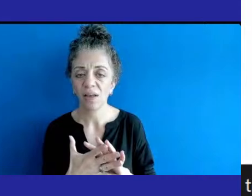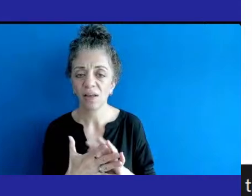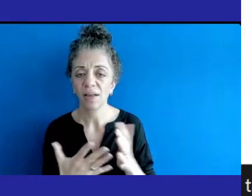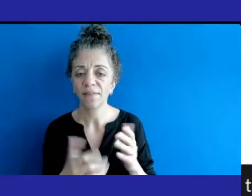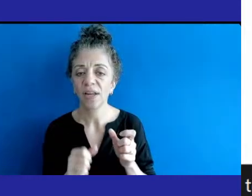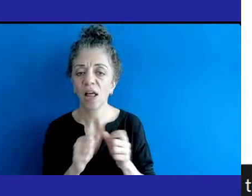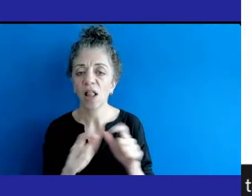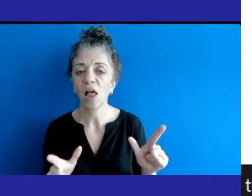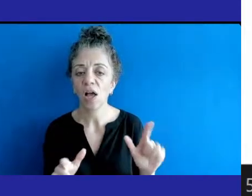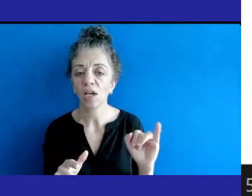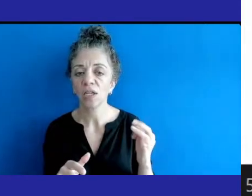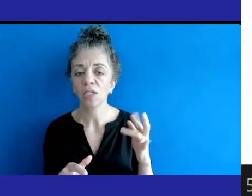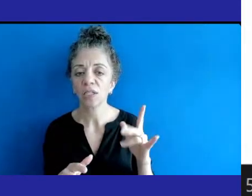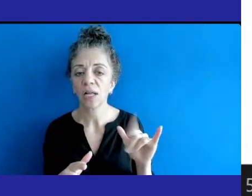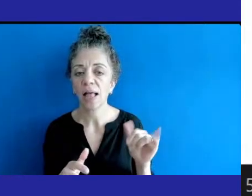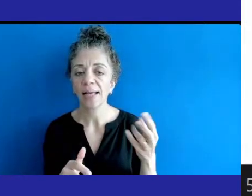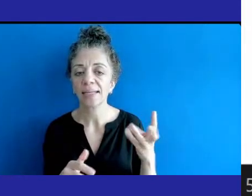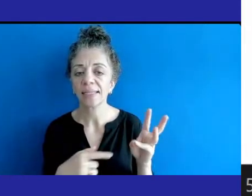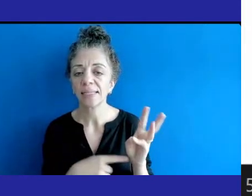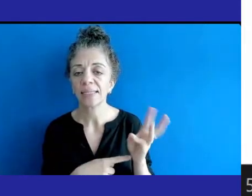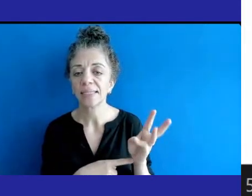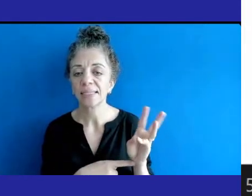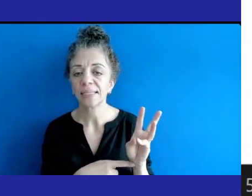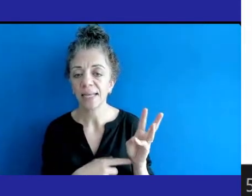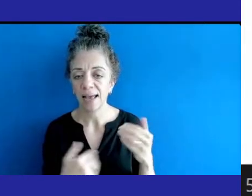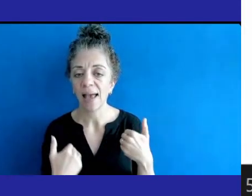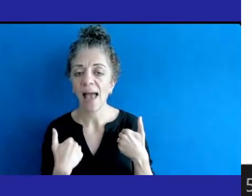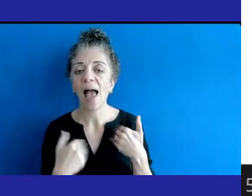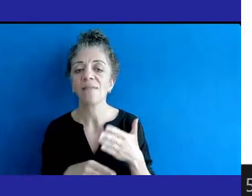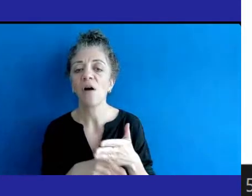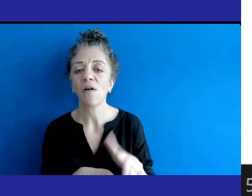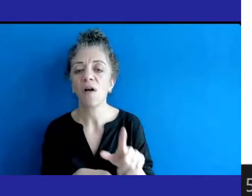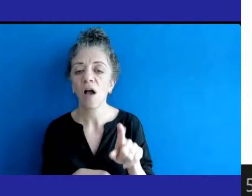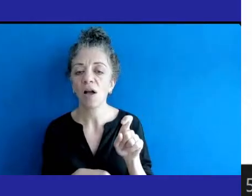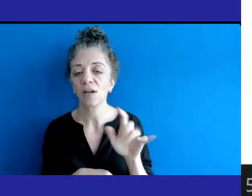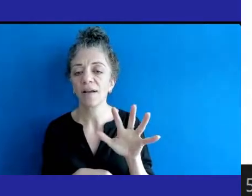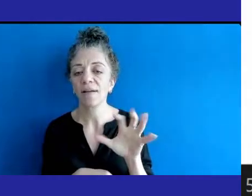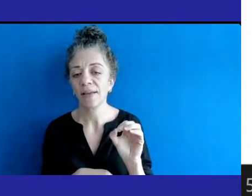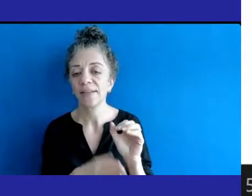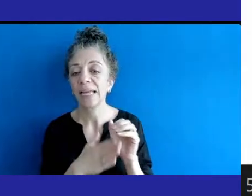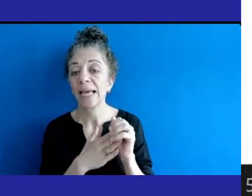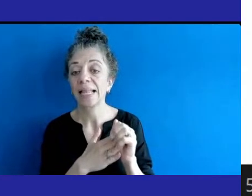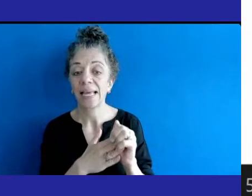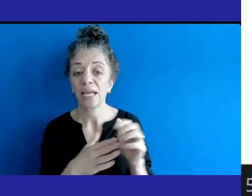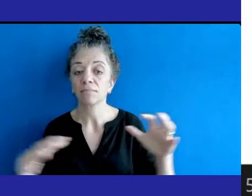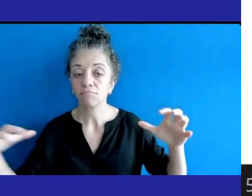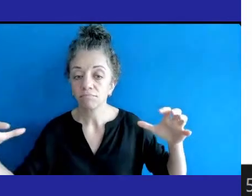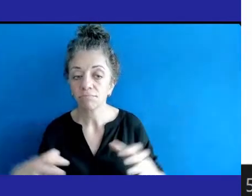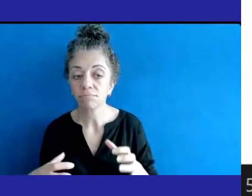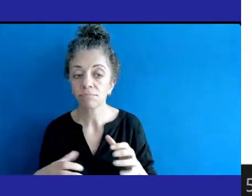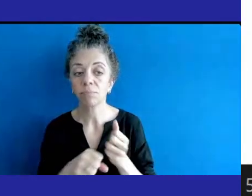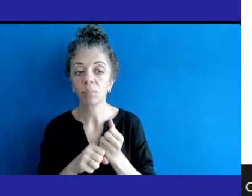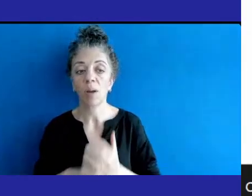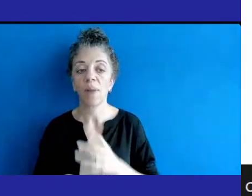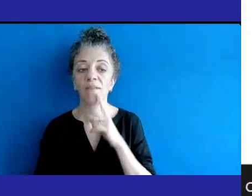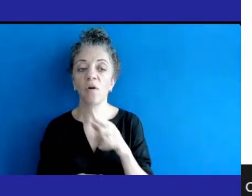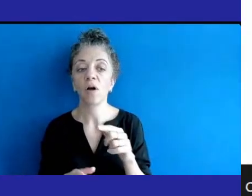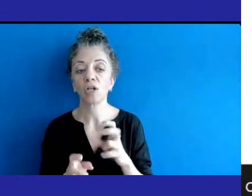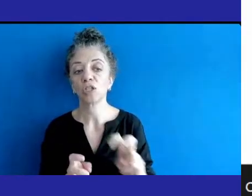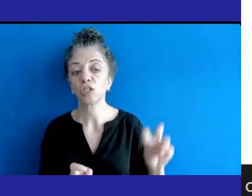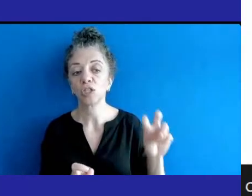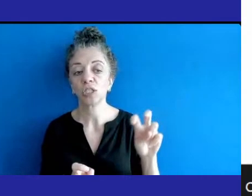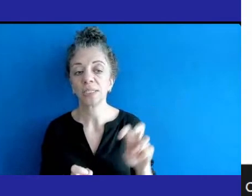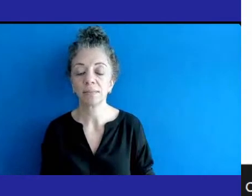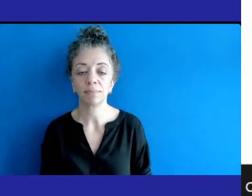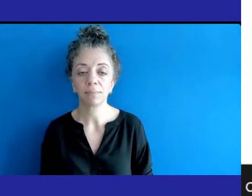150 hospital leaders all come together to really prepare for this journey. Next slide.